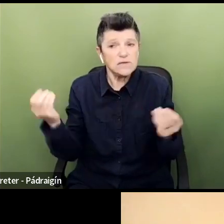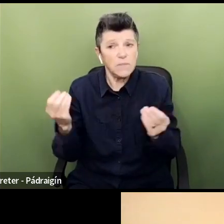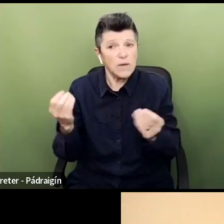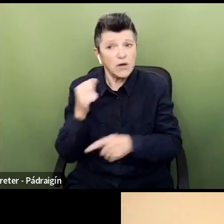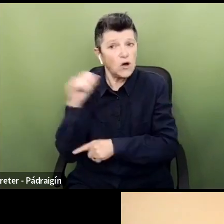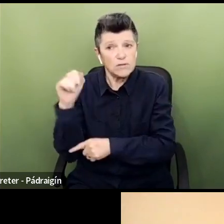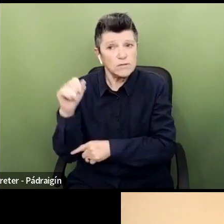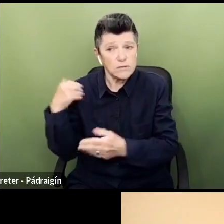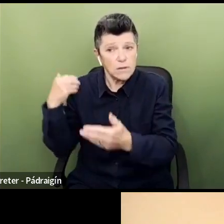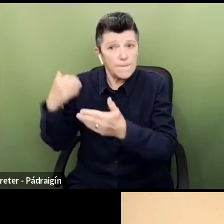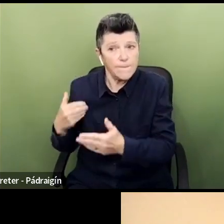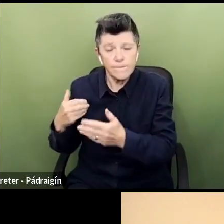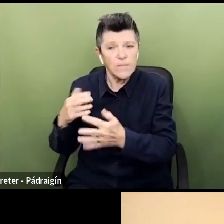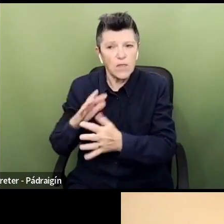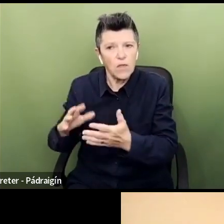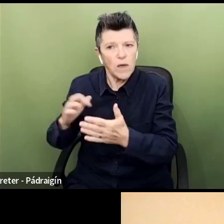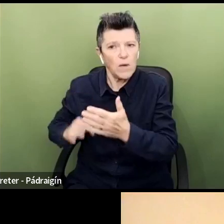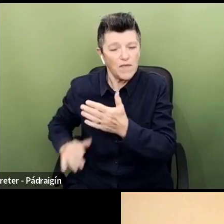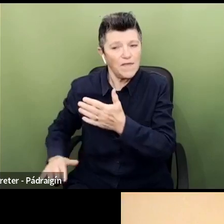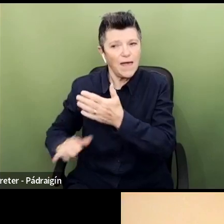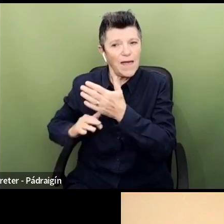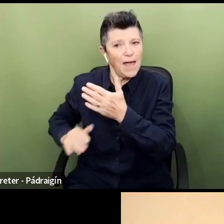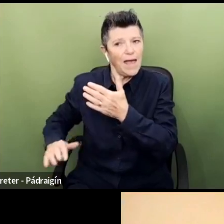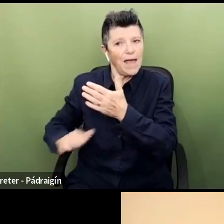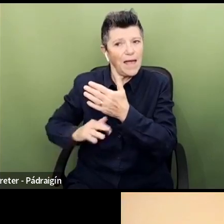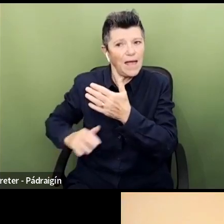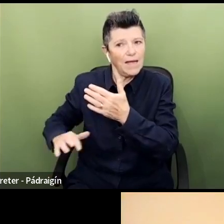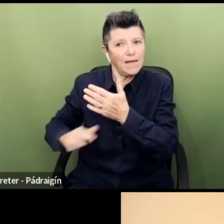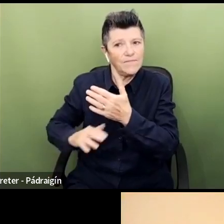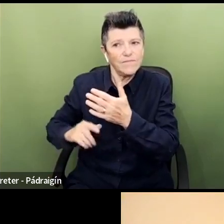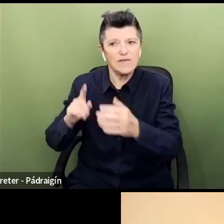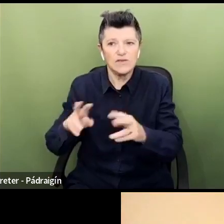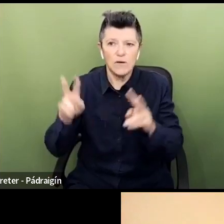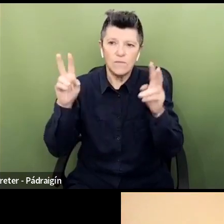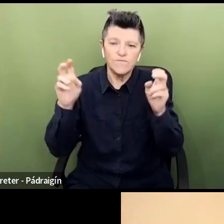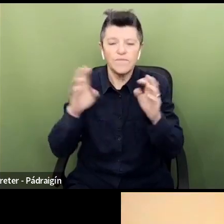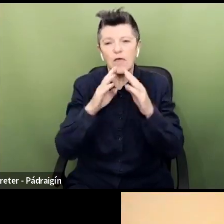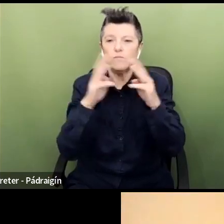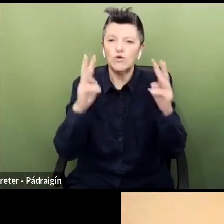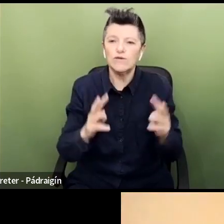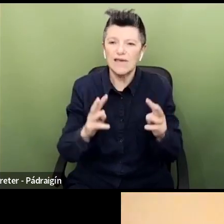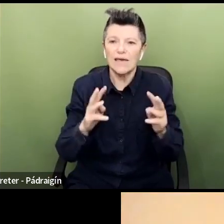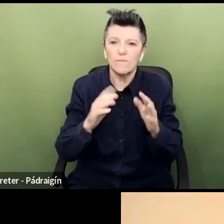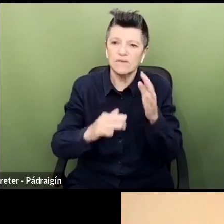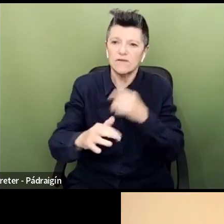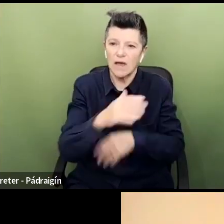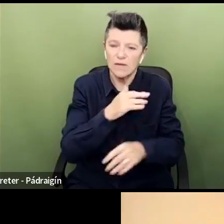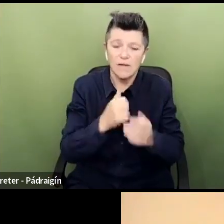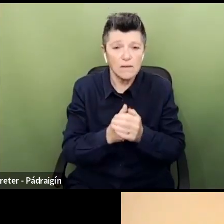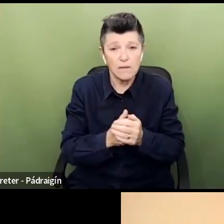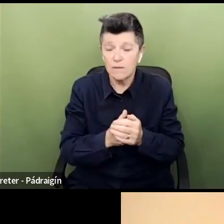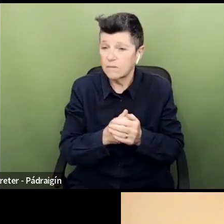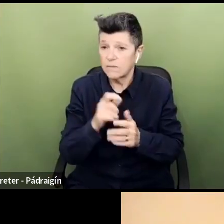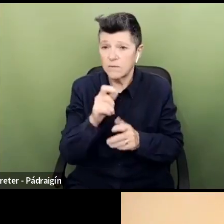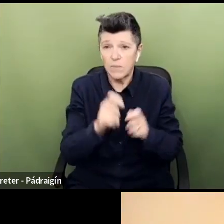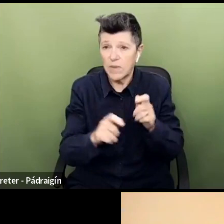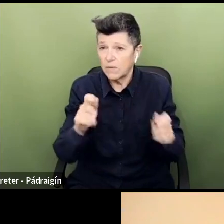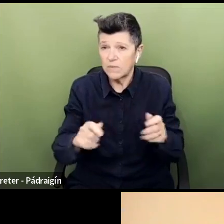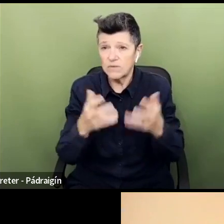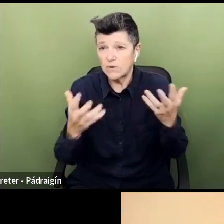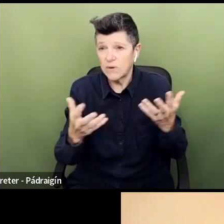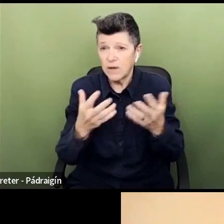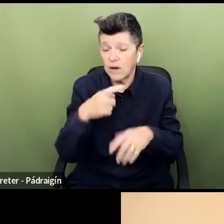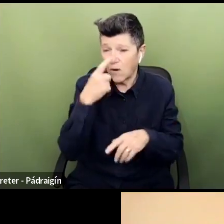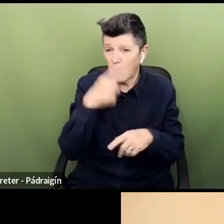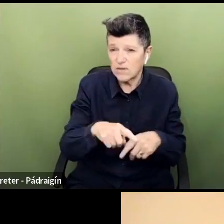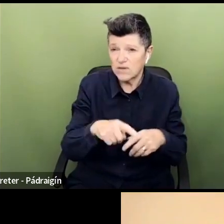were unseen and invisible. So I have this museum society, you know, there were people doing sort of quasi-civic